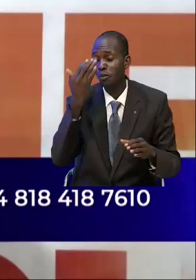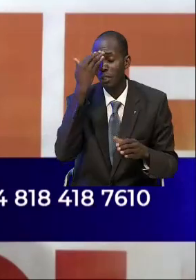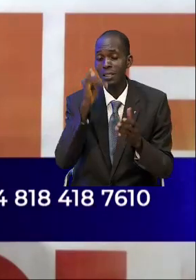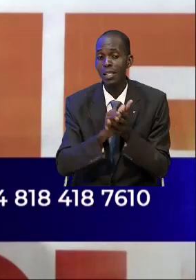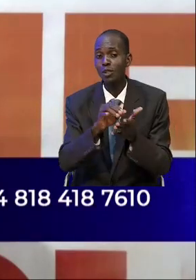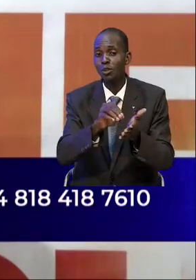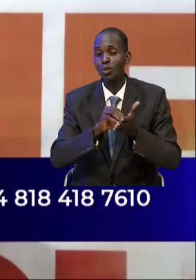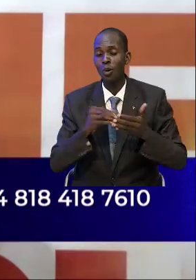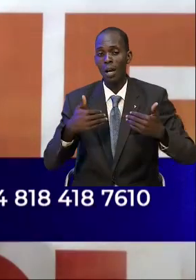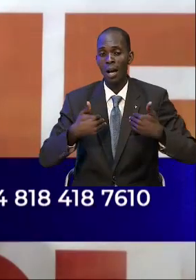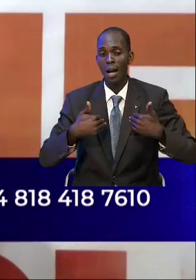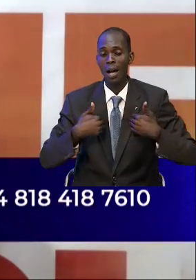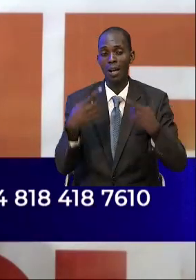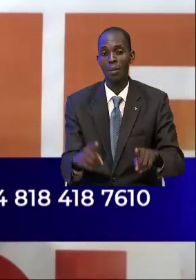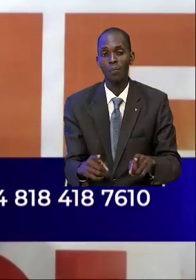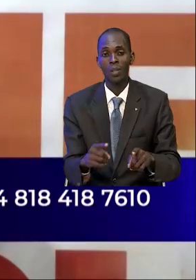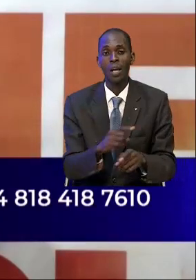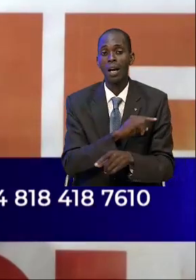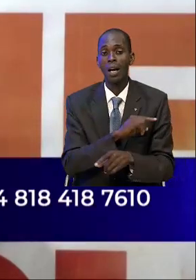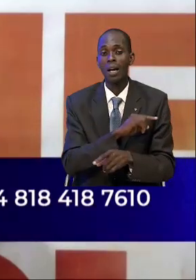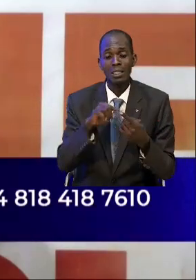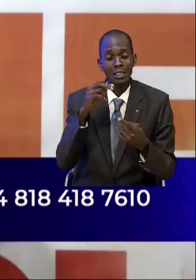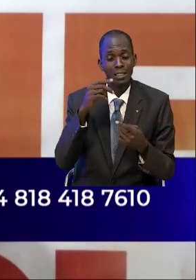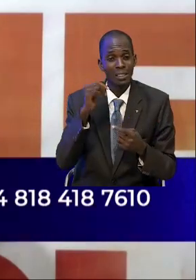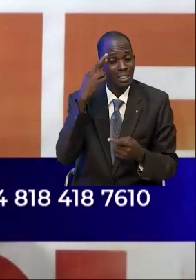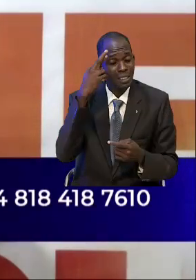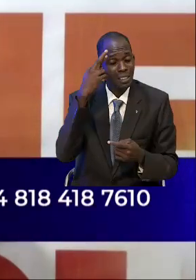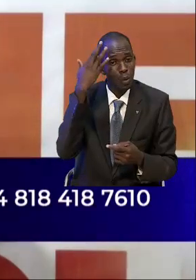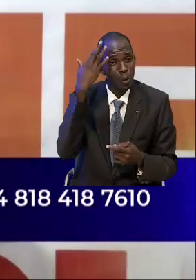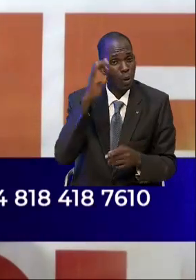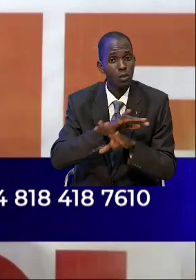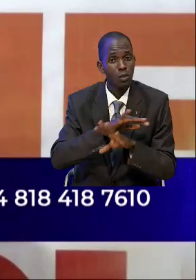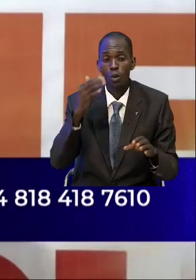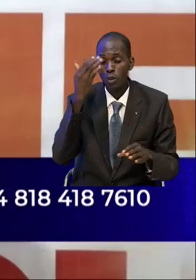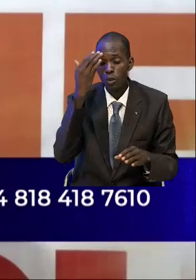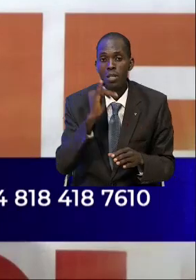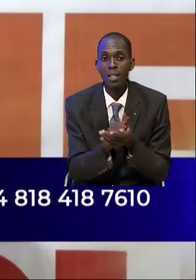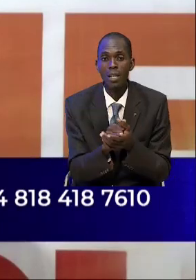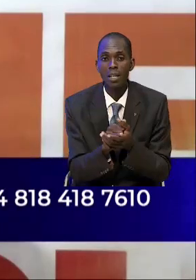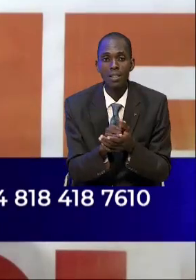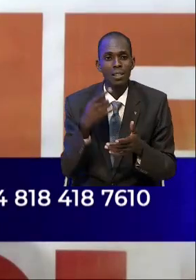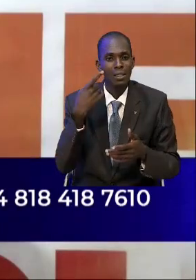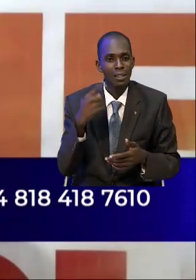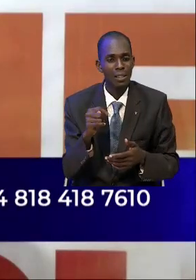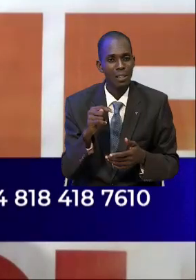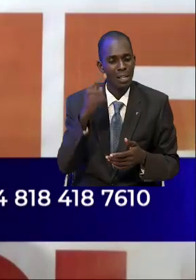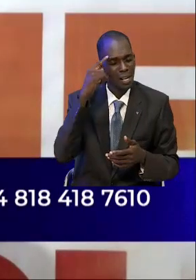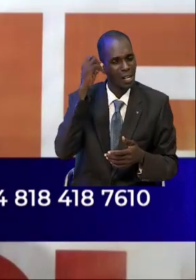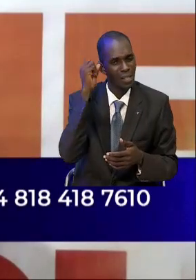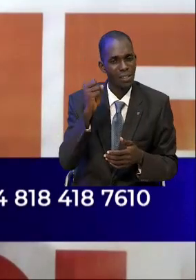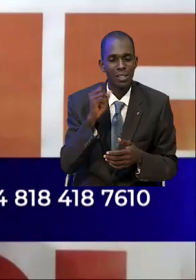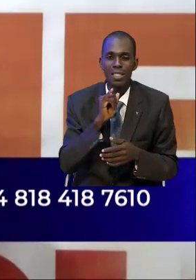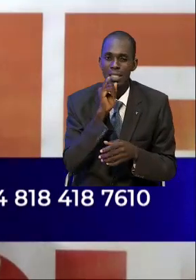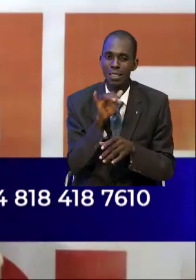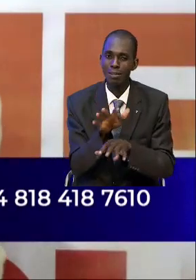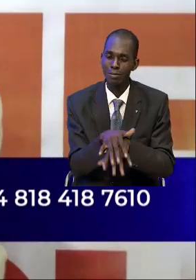those who were counseling, I said, check up your body, not knowing that my miracle has taken place in my body. And the reason I didn't know, I take notice of it immediately,